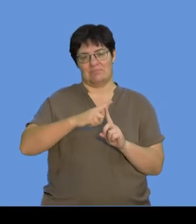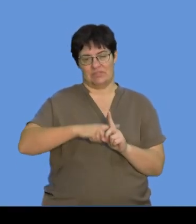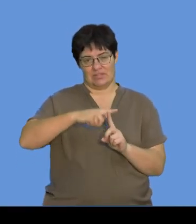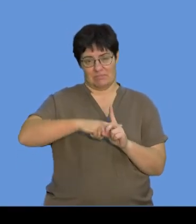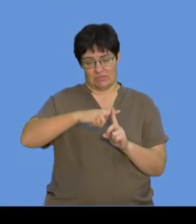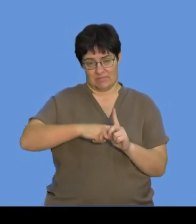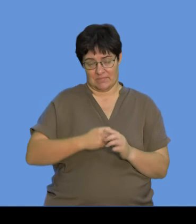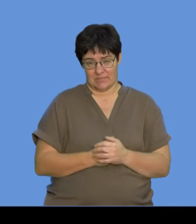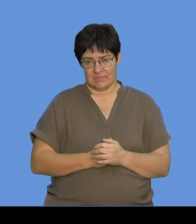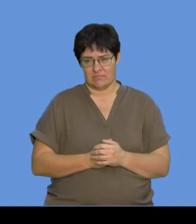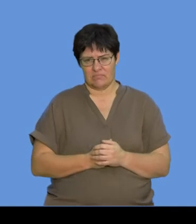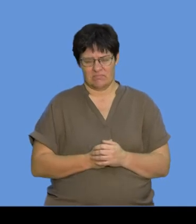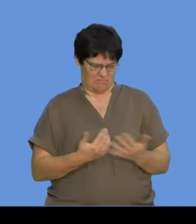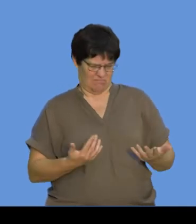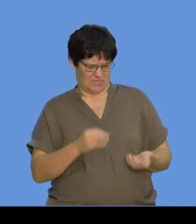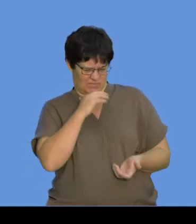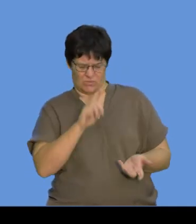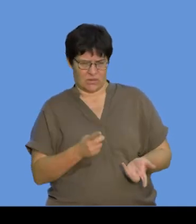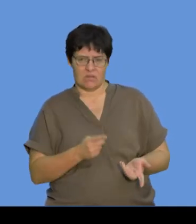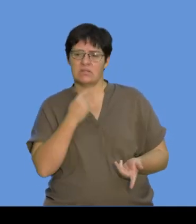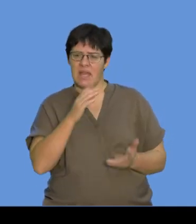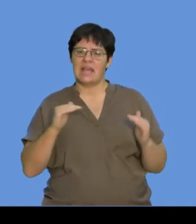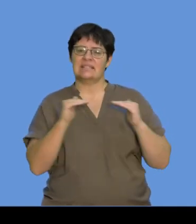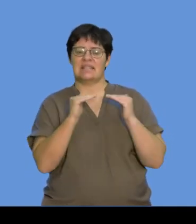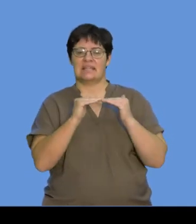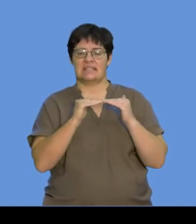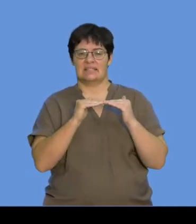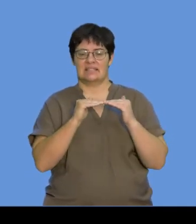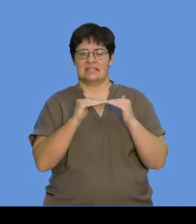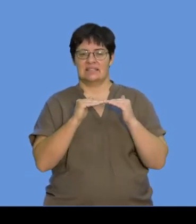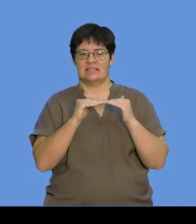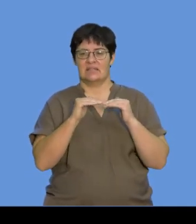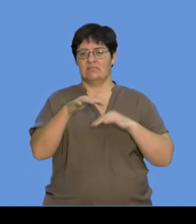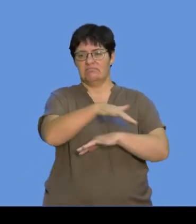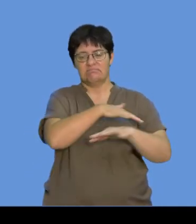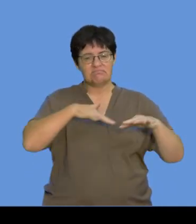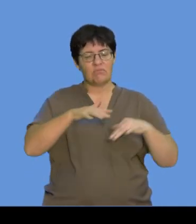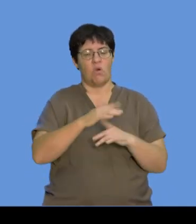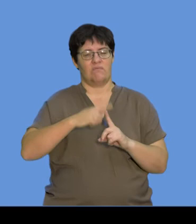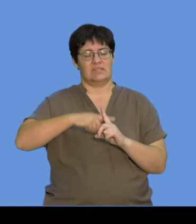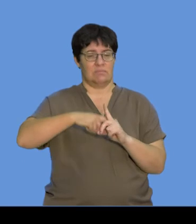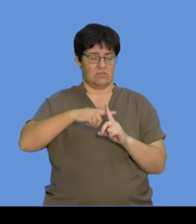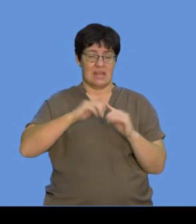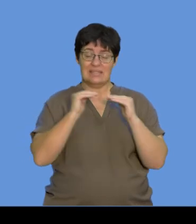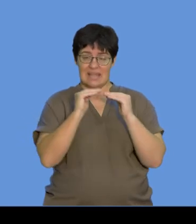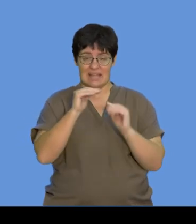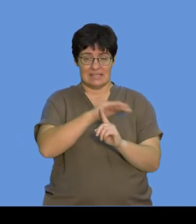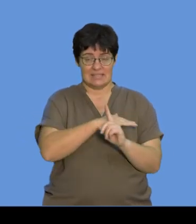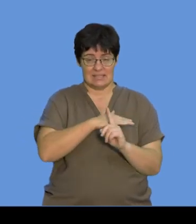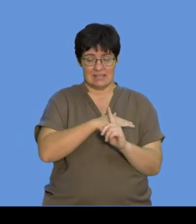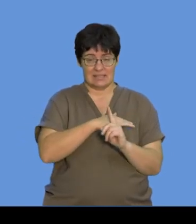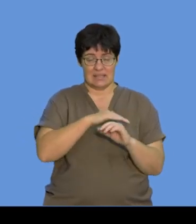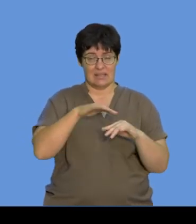with this? We talk of standard conditions of temperature and pressure. So standard temperature is 0 degrees. This